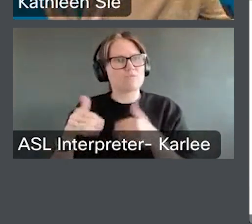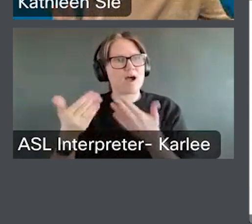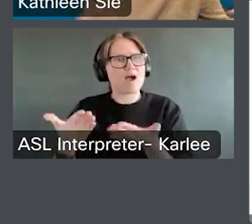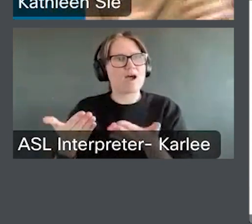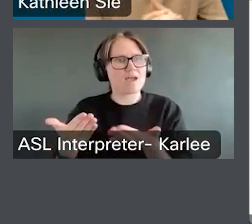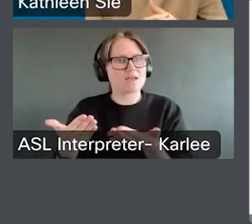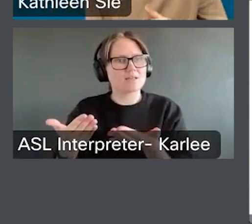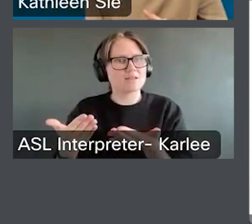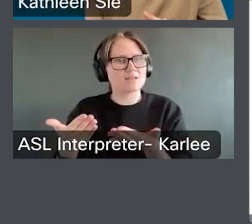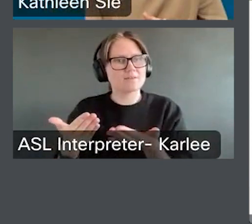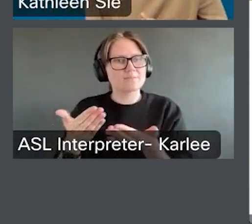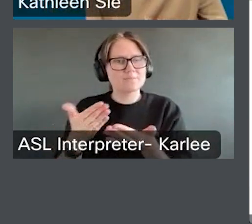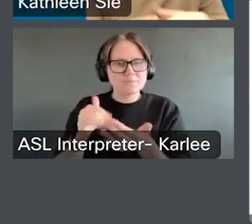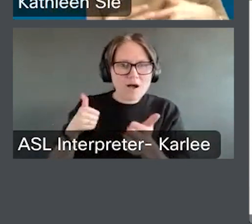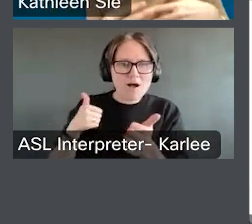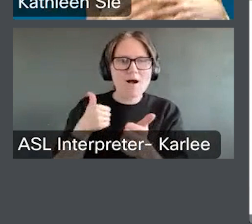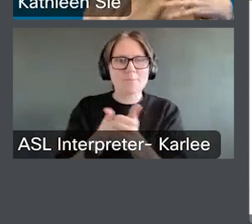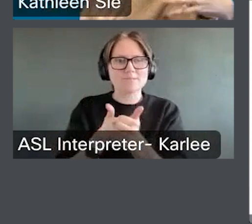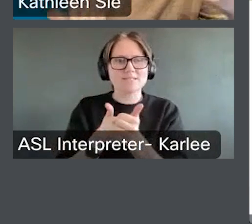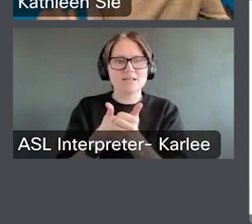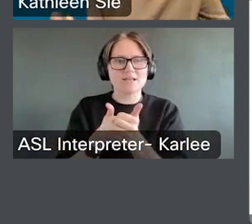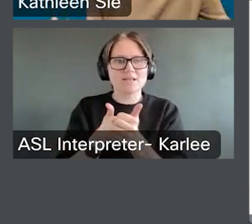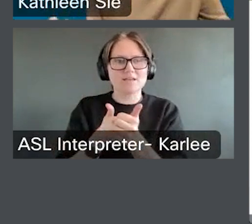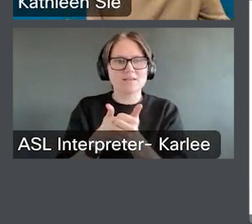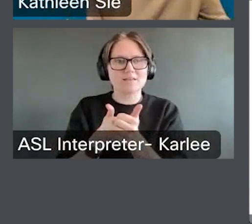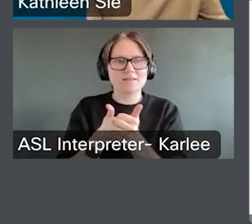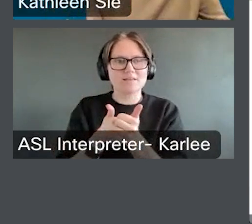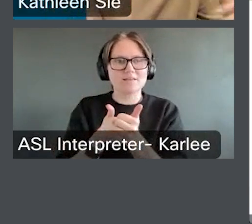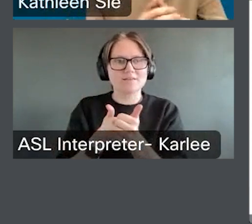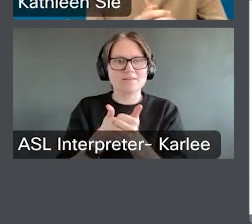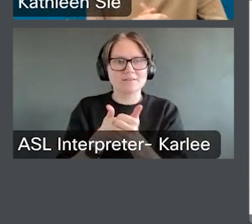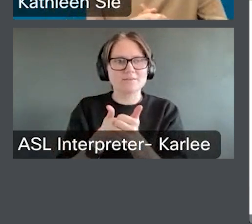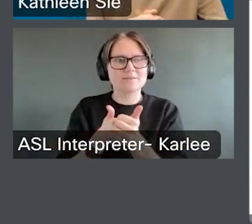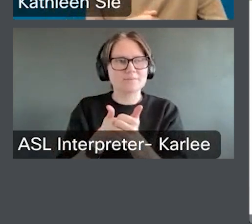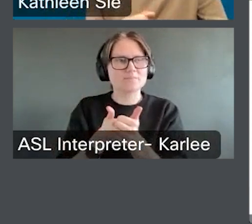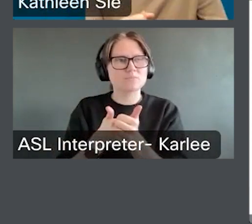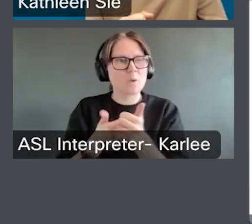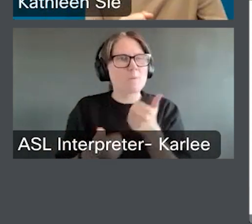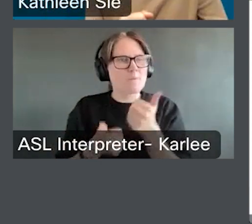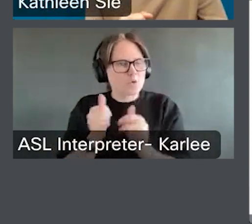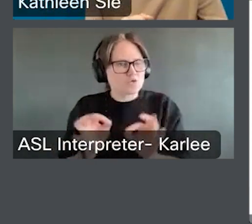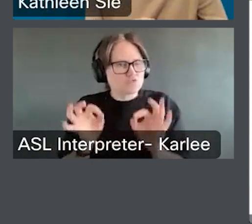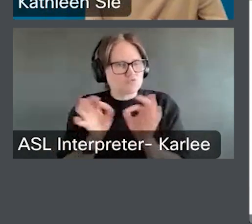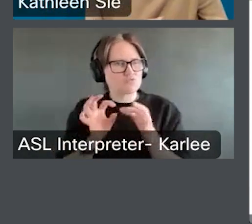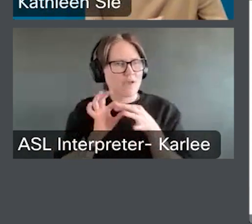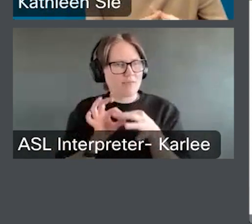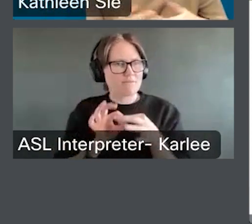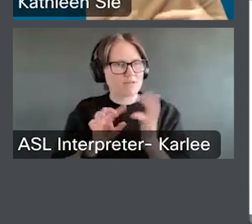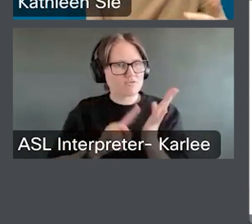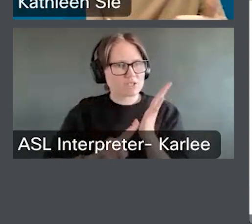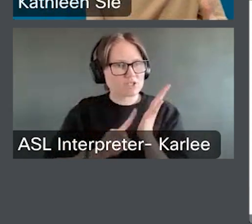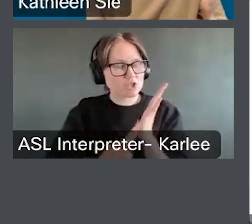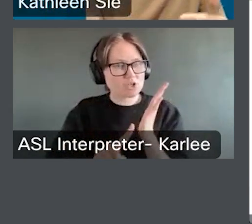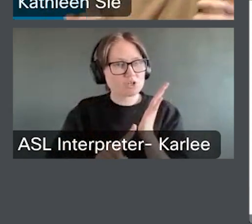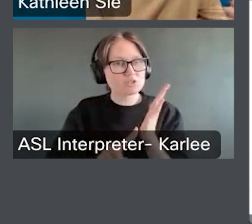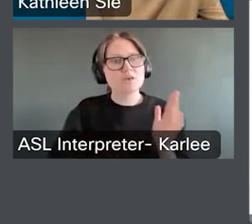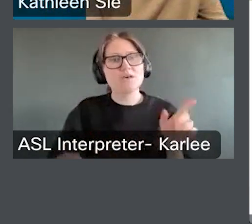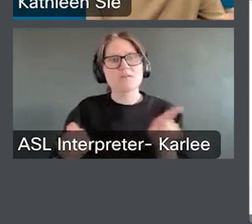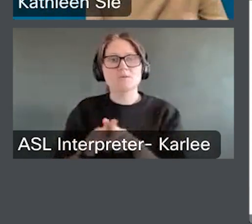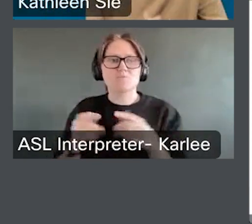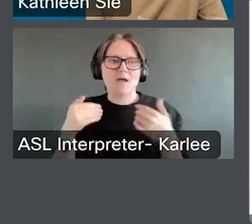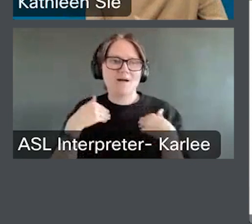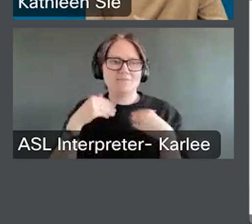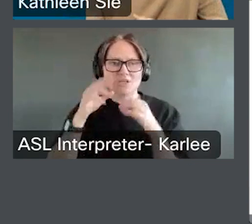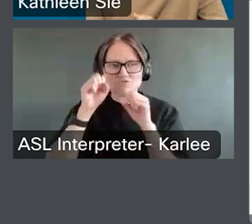up to date the most relevant research for us. And then we have our incredible